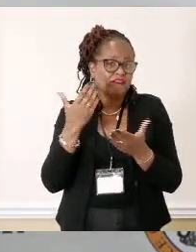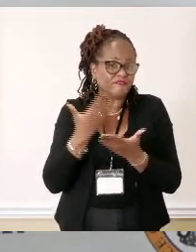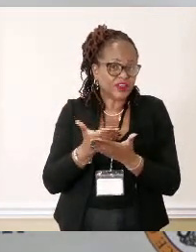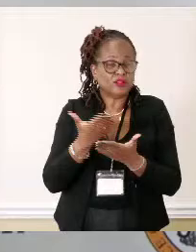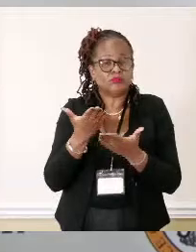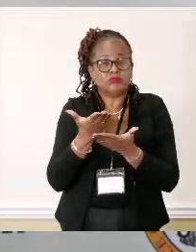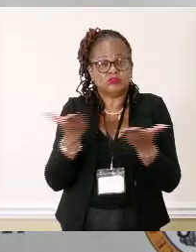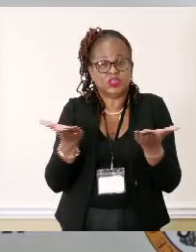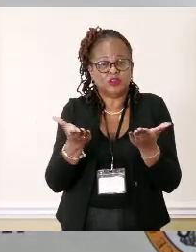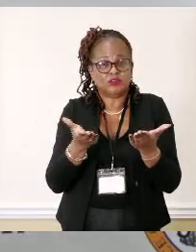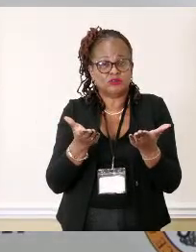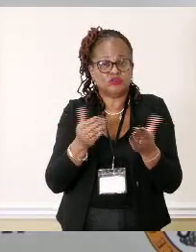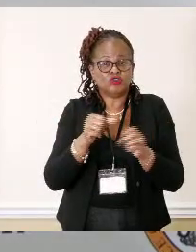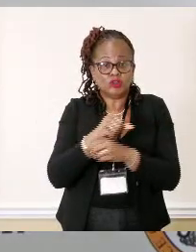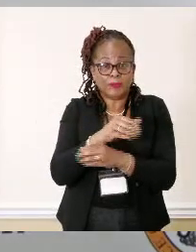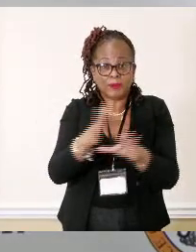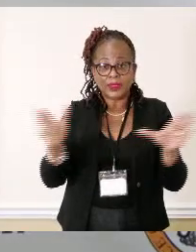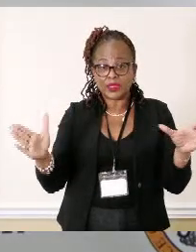Yes.